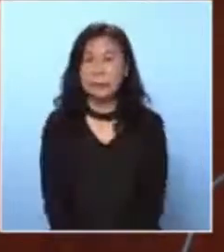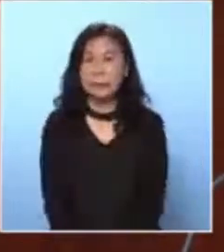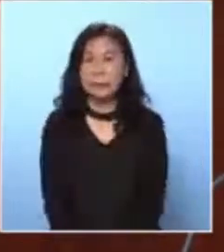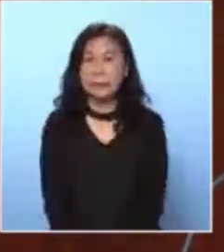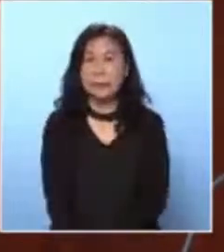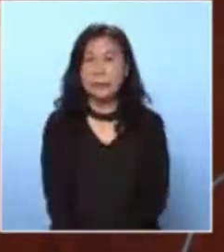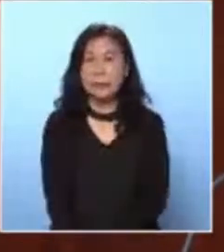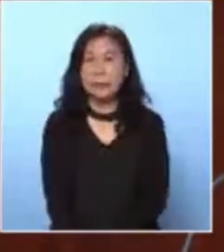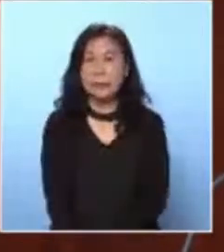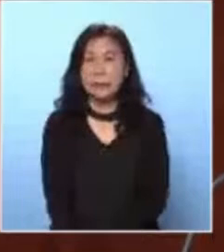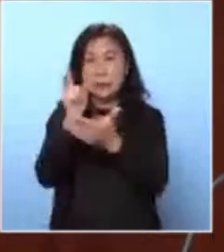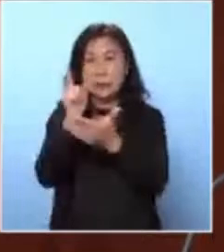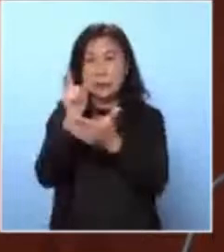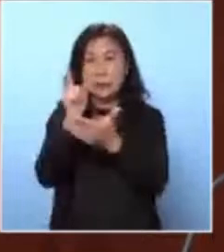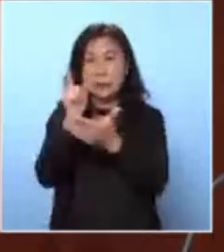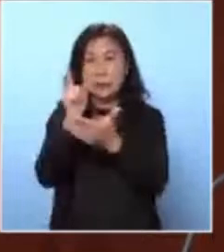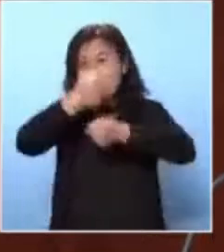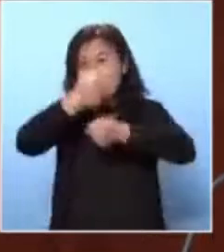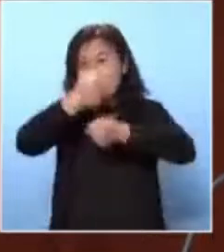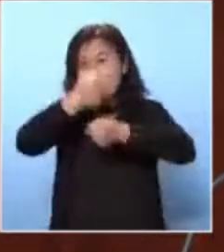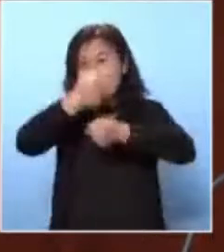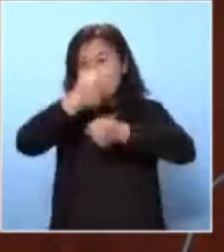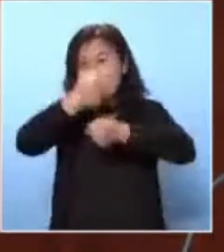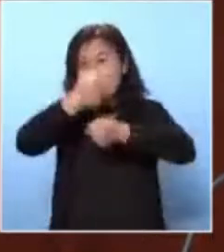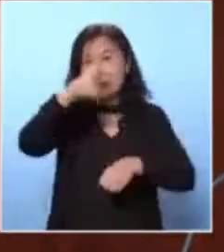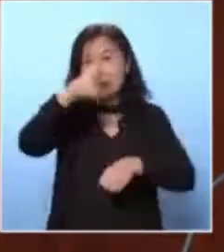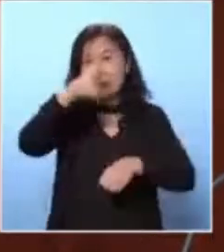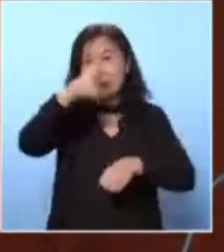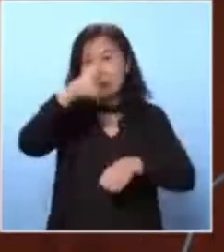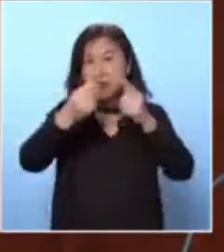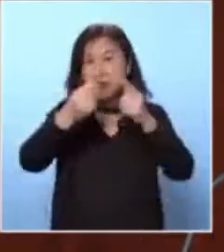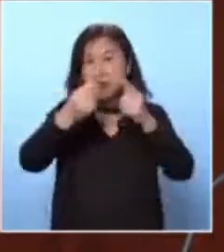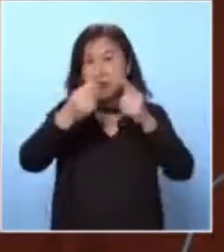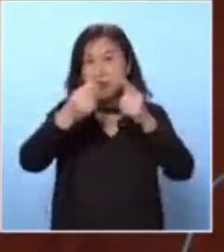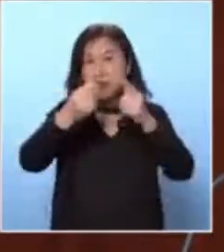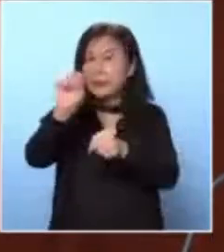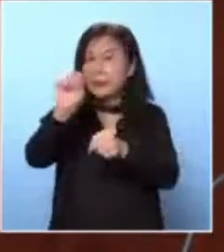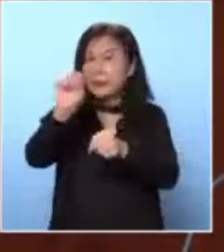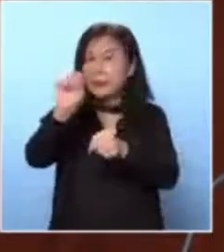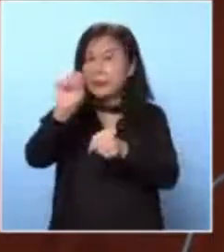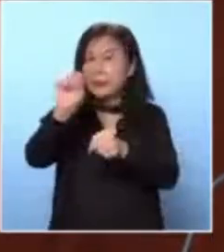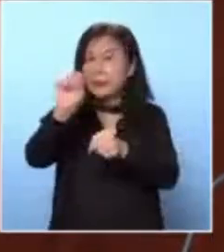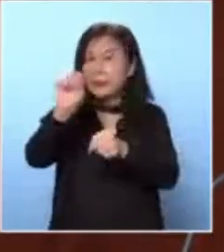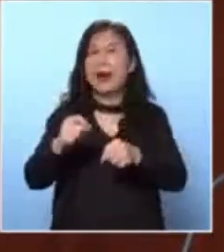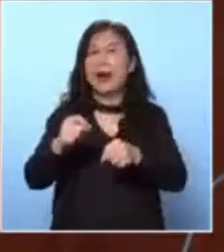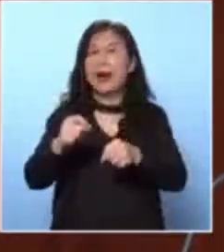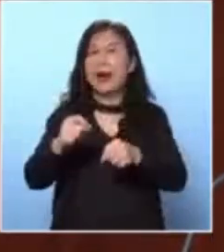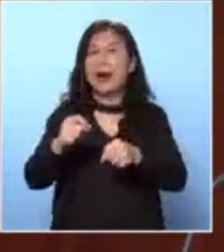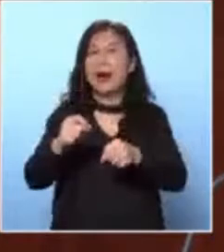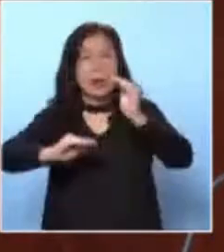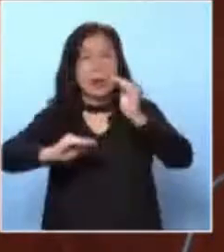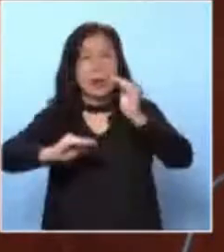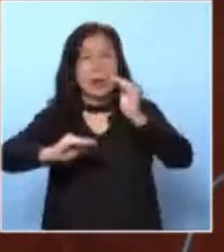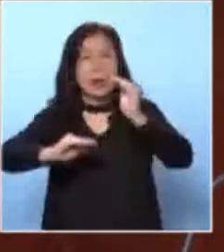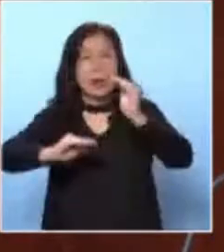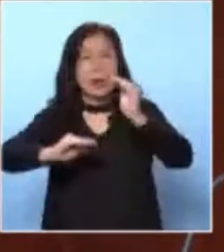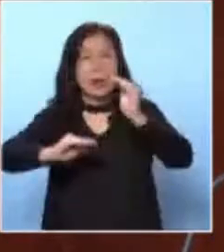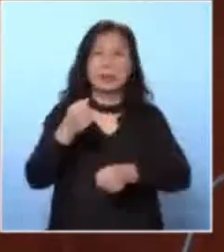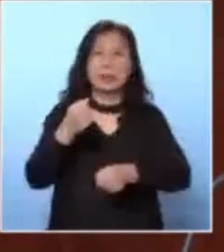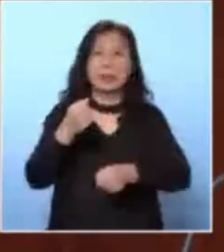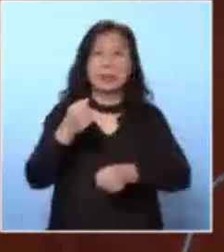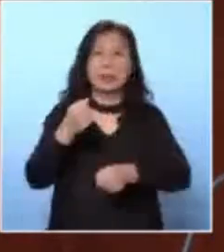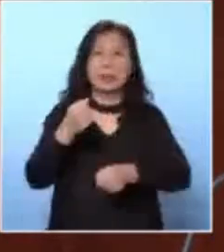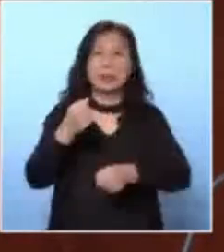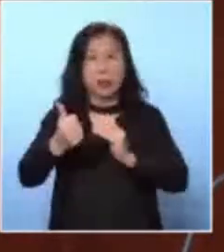Measures put forward in my last policy address to enhance the quantity, speed, efficiency, and quality of public housing supply are making